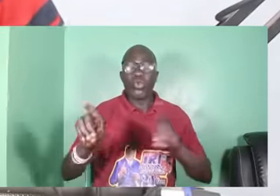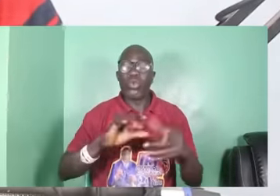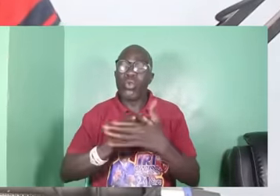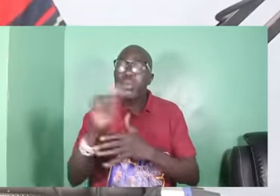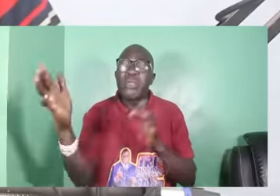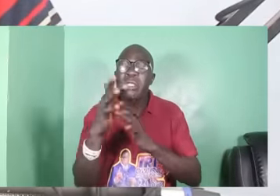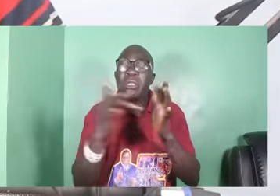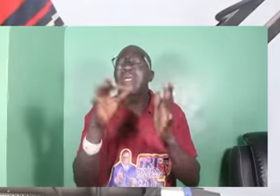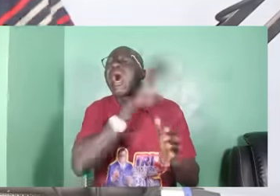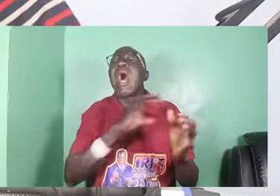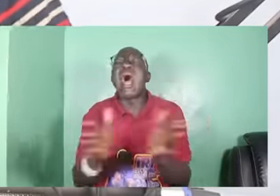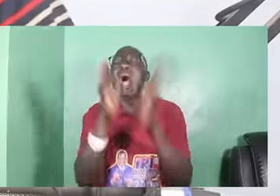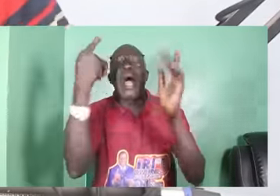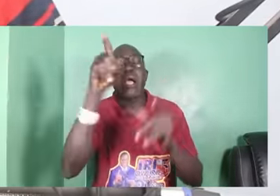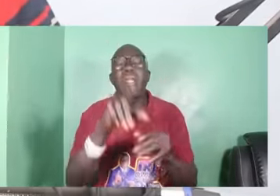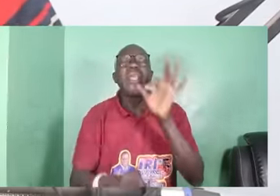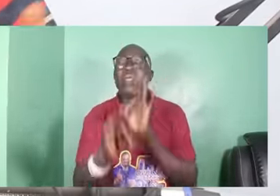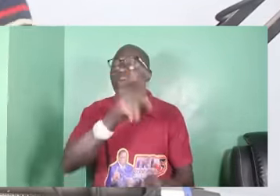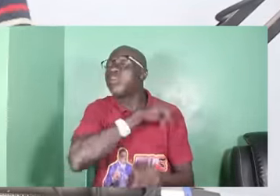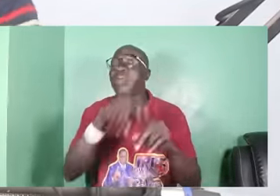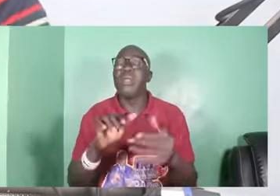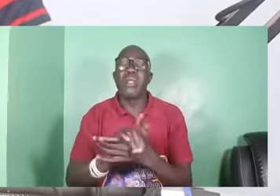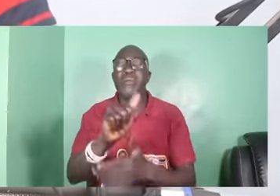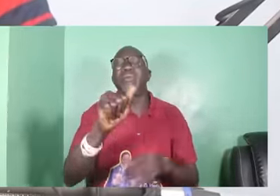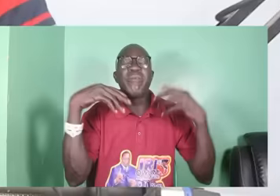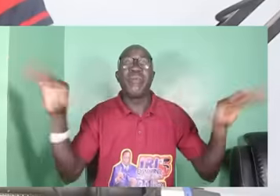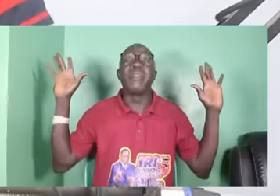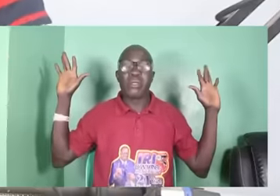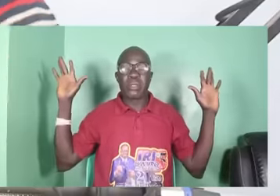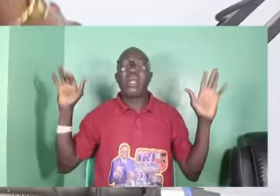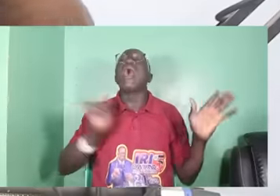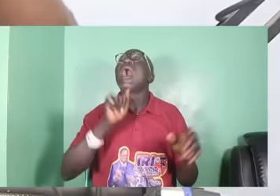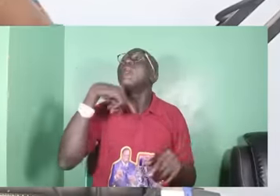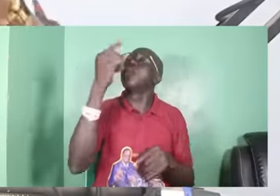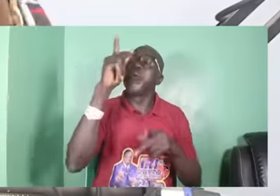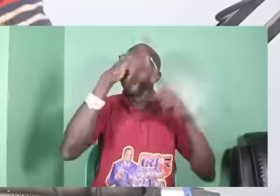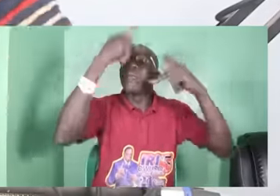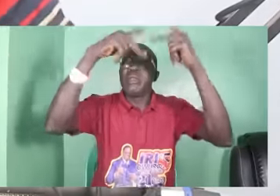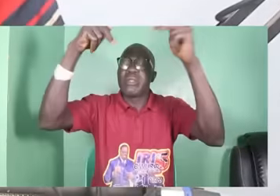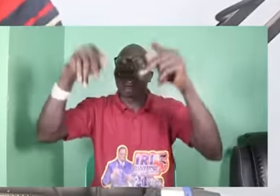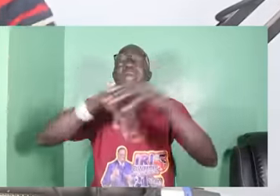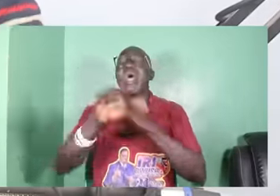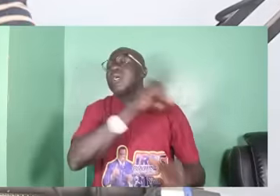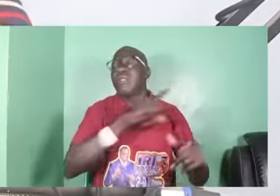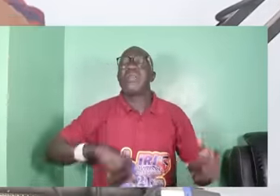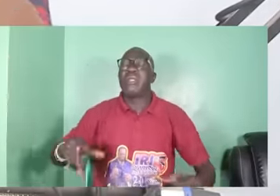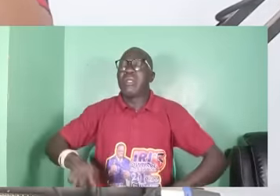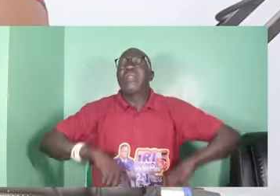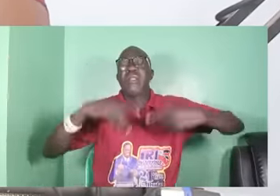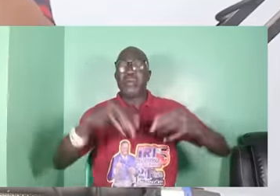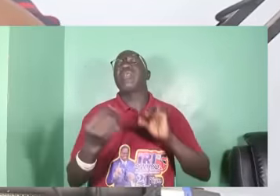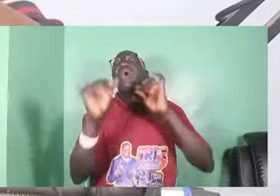Do you believe Jesus will ask? Once you believe, that's all. I prophesy. As the